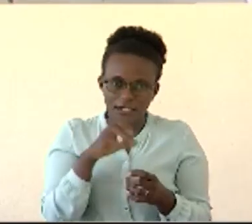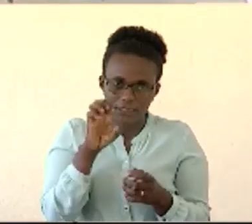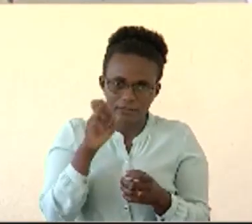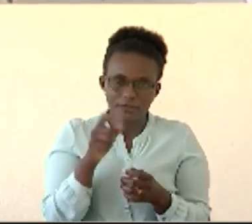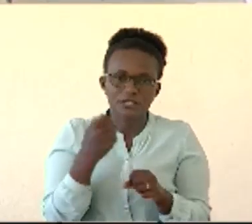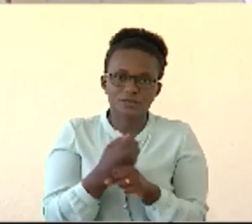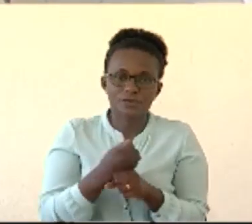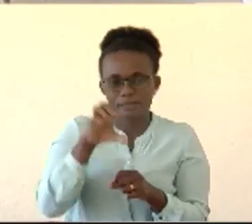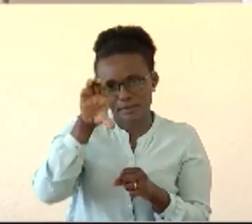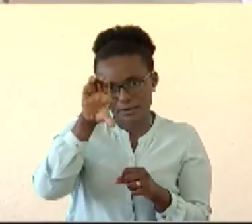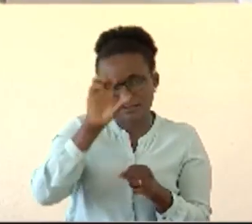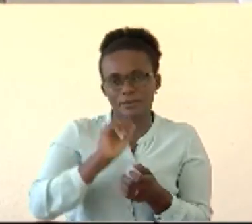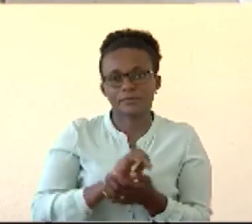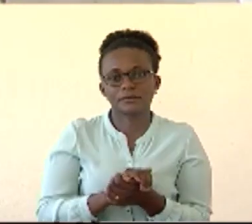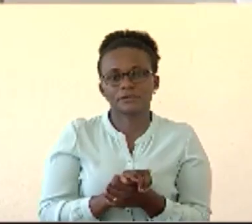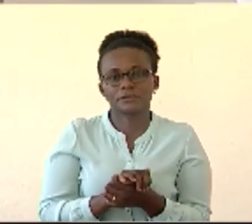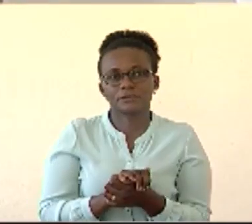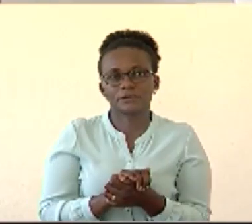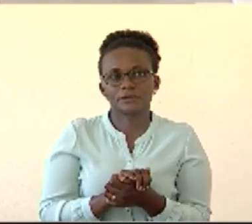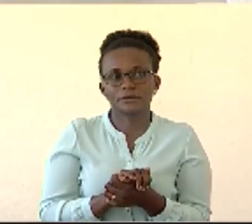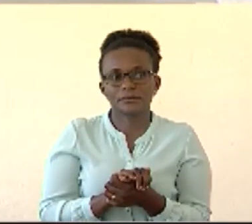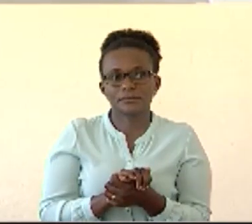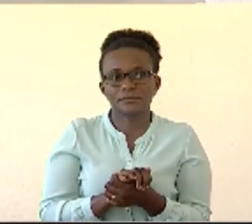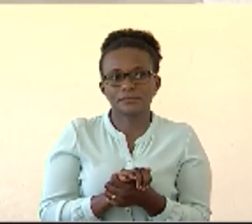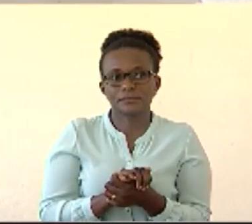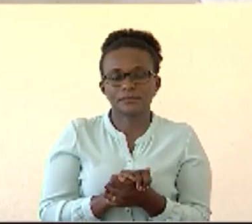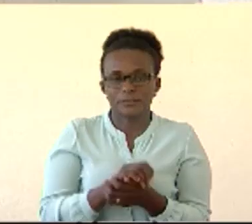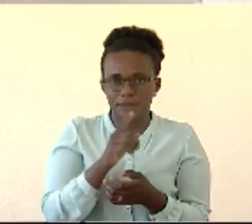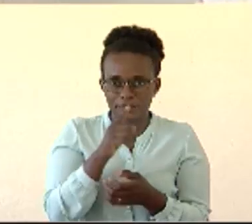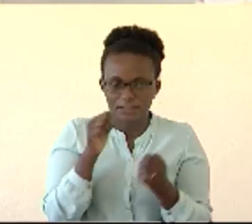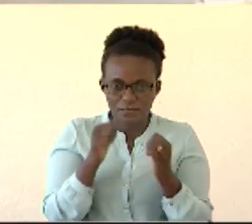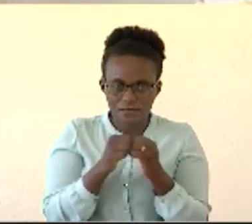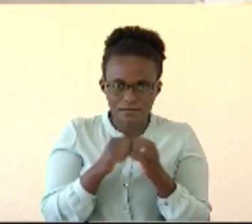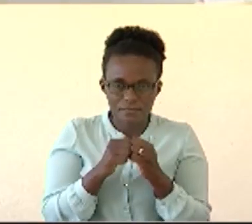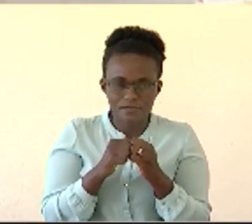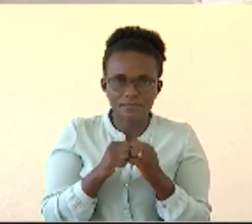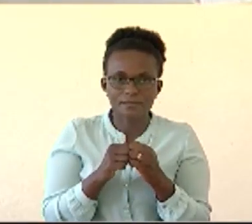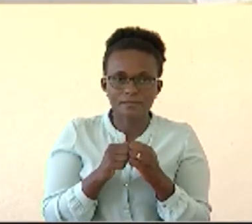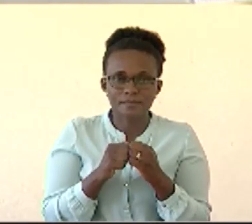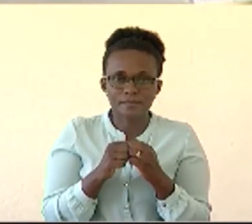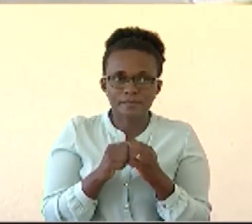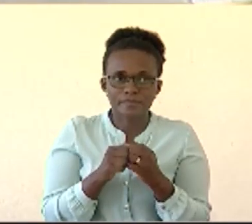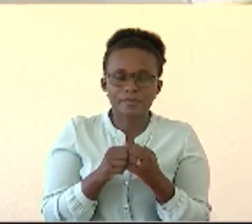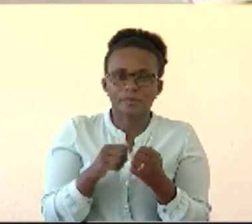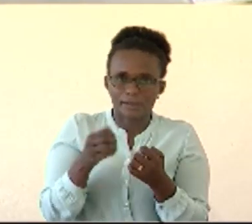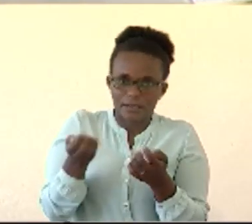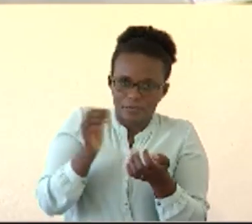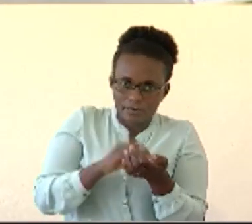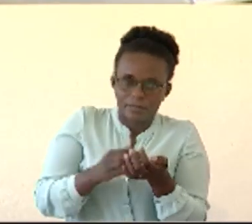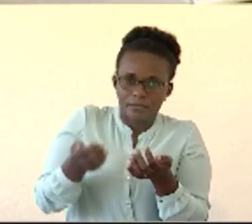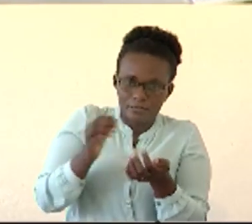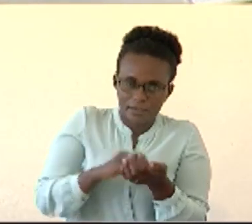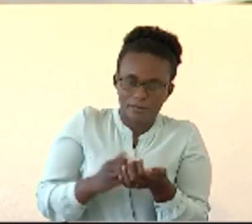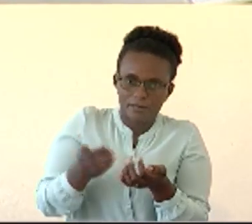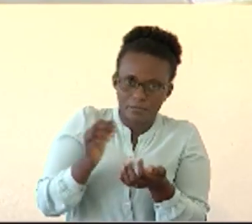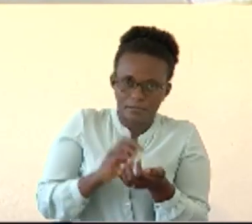reactive. You see some particles, these are solid particles, which are depositing down. And